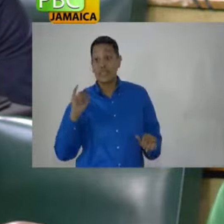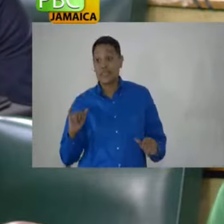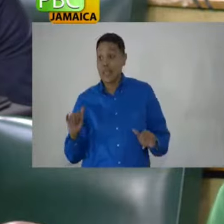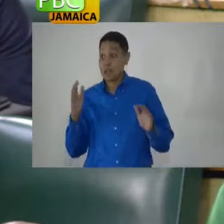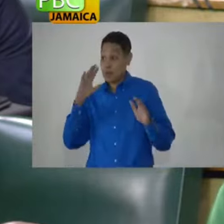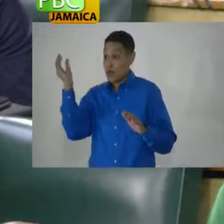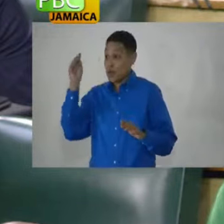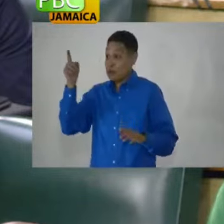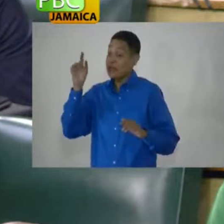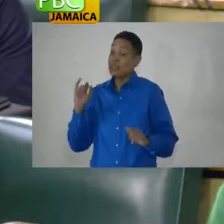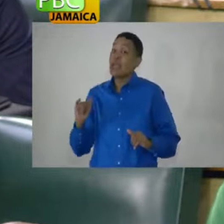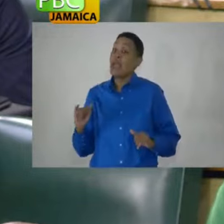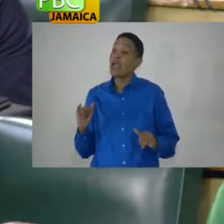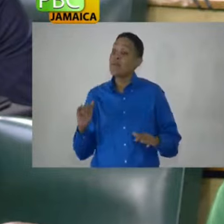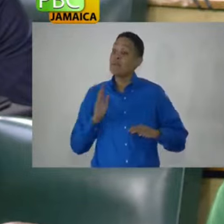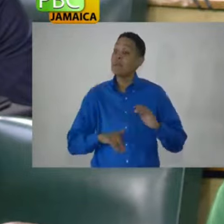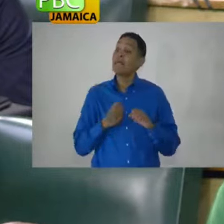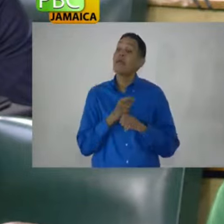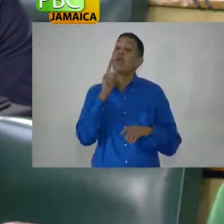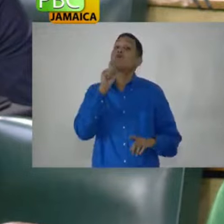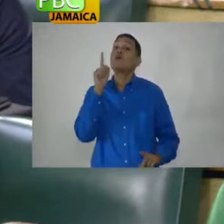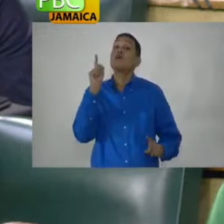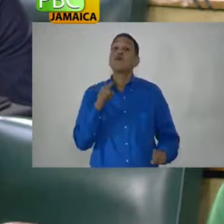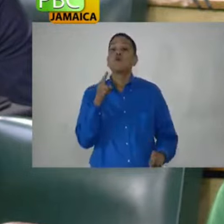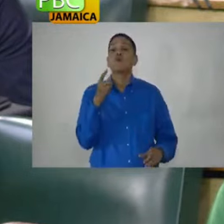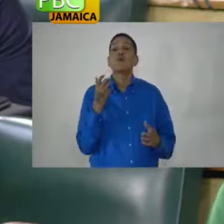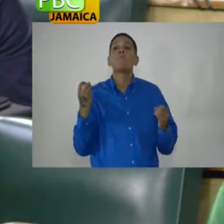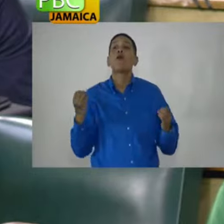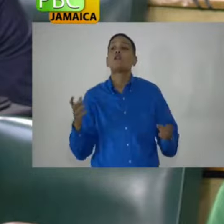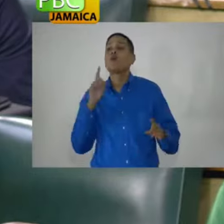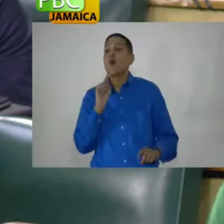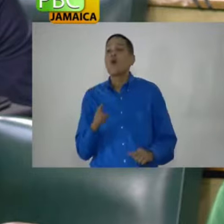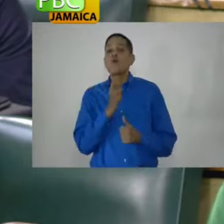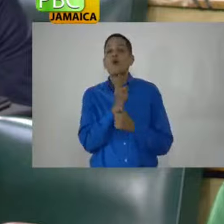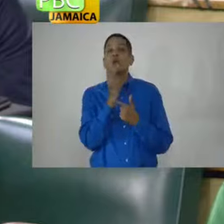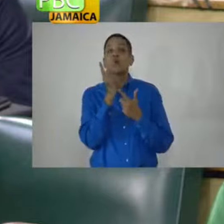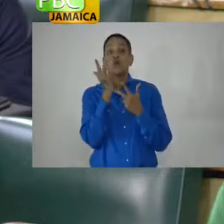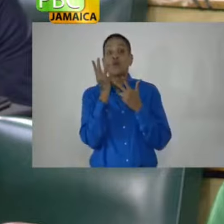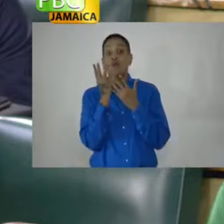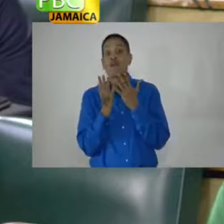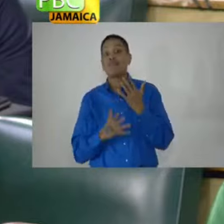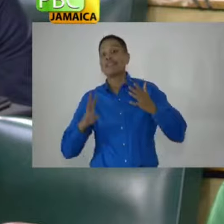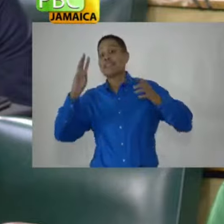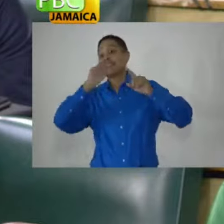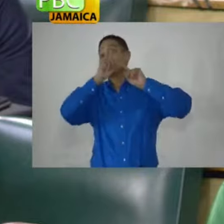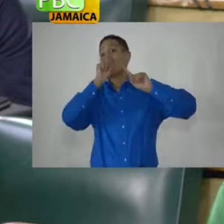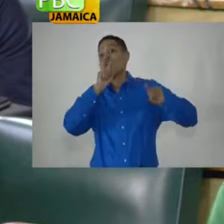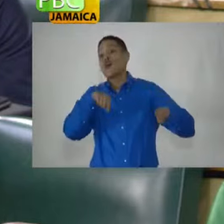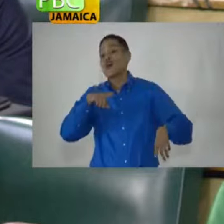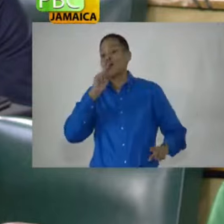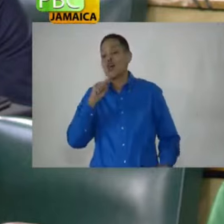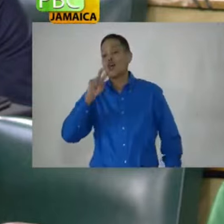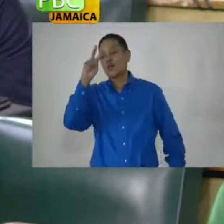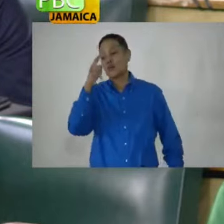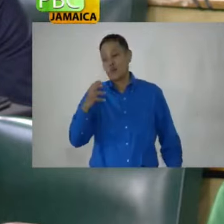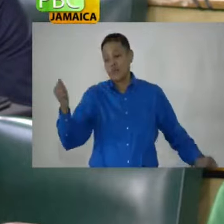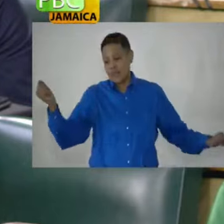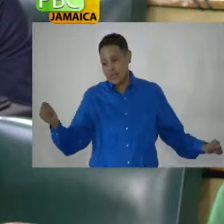vendor, instead of making one order, you make multiple orders. Take a scenario in which you're ordering 2